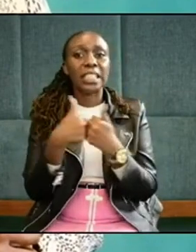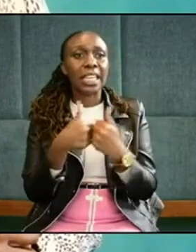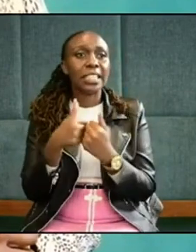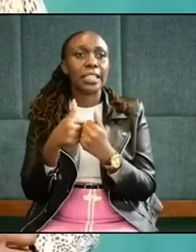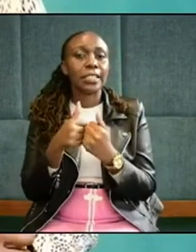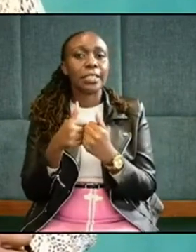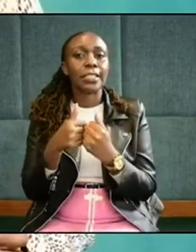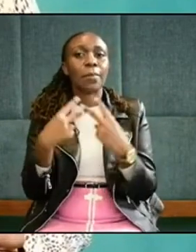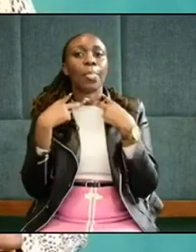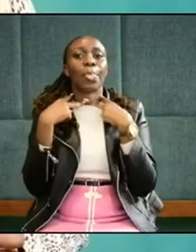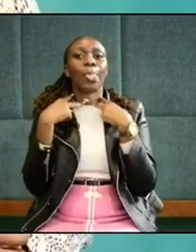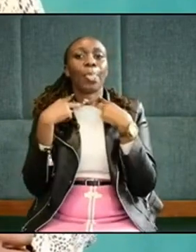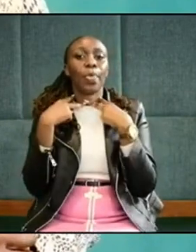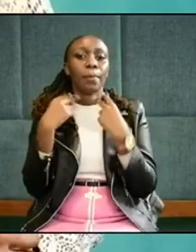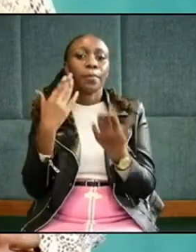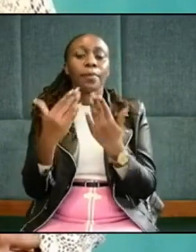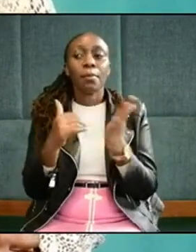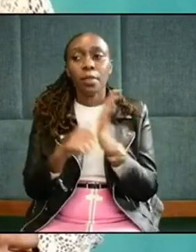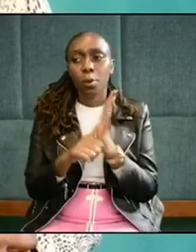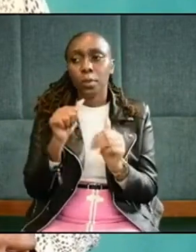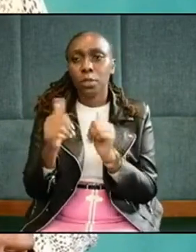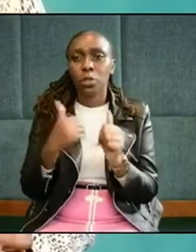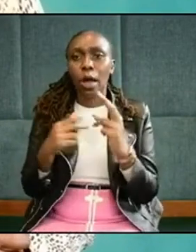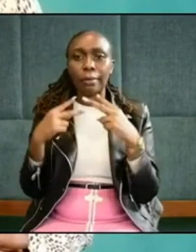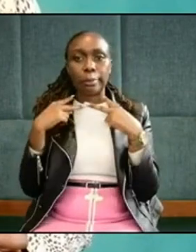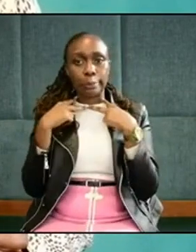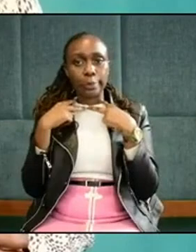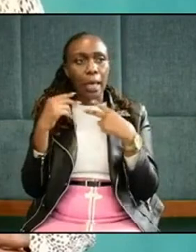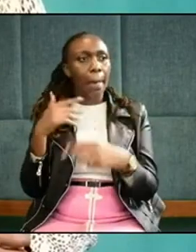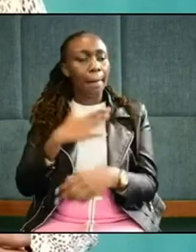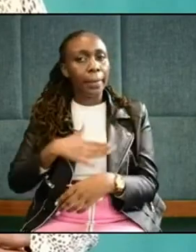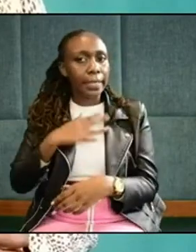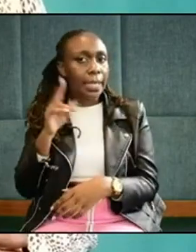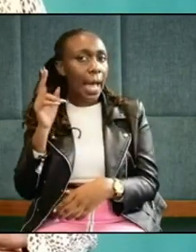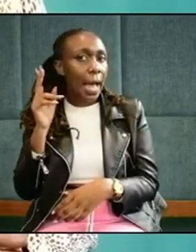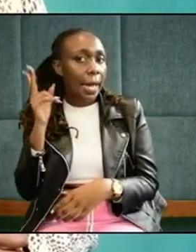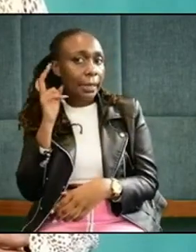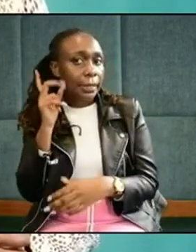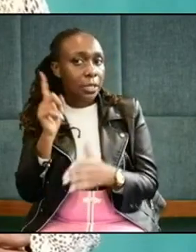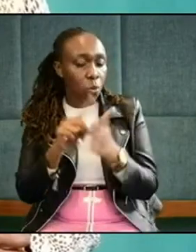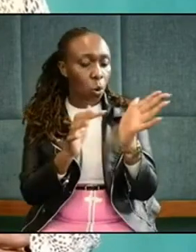back. Your trouble is keeping you back. Listen to the text, what